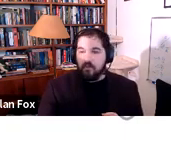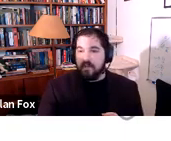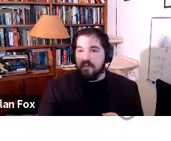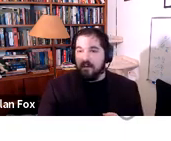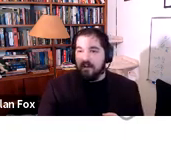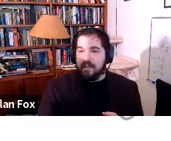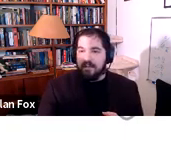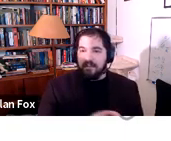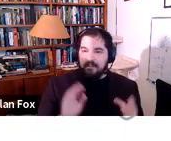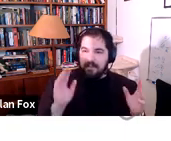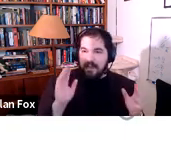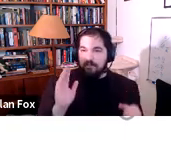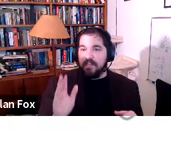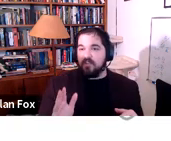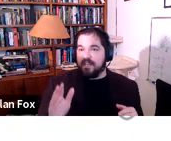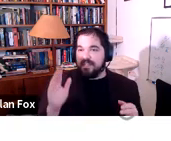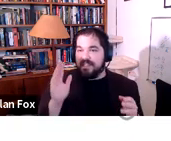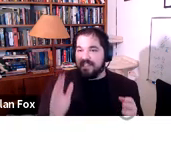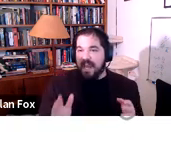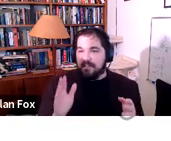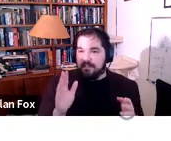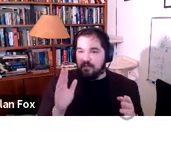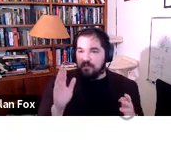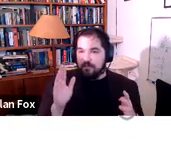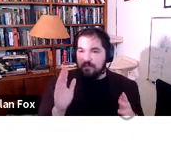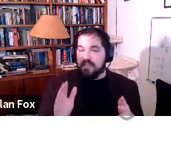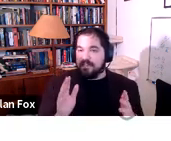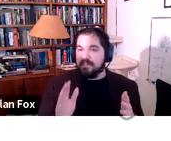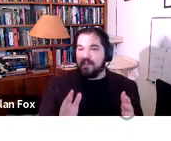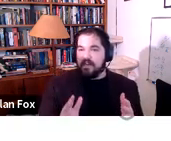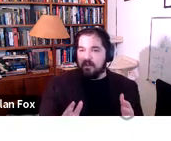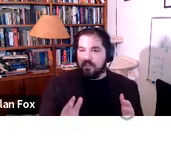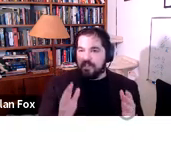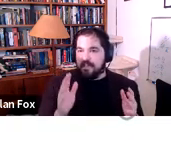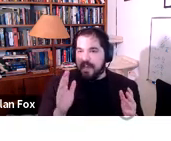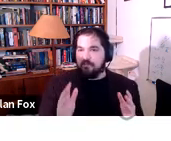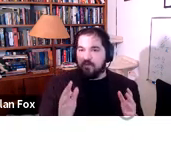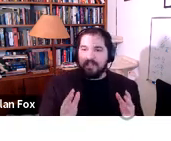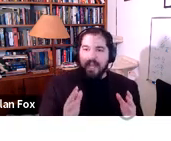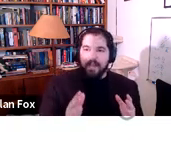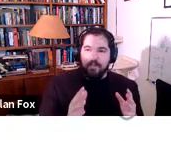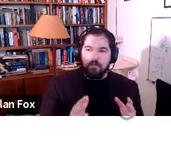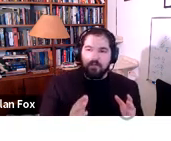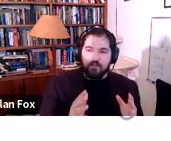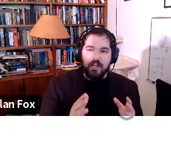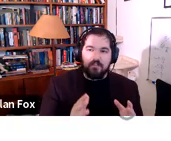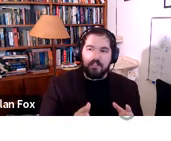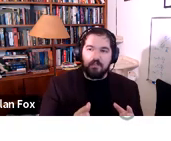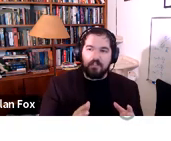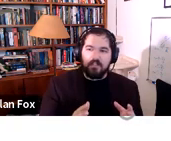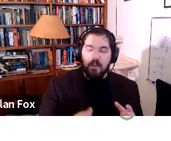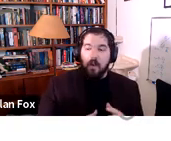whether you're working on an application that is designed to be assistive technology that's aimed directly at people with certain